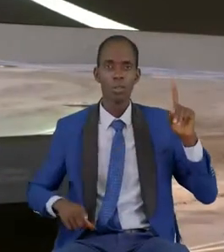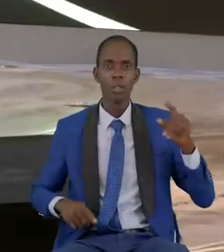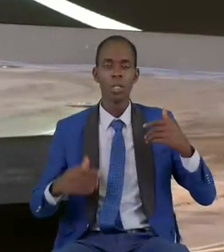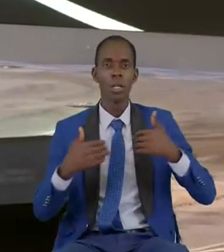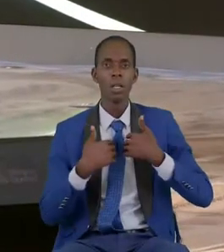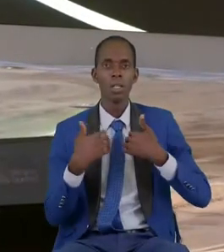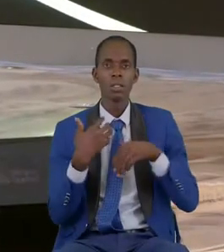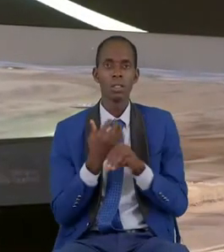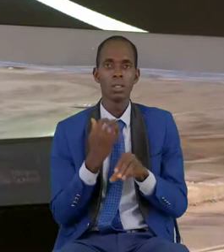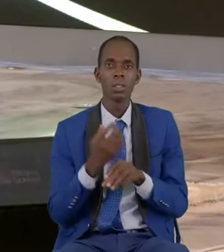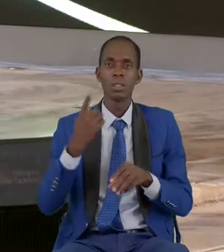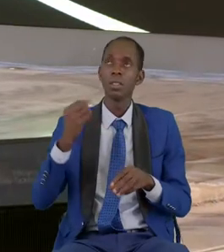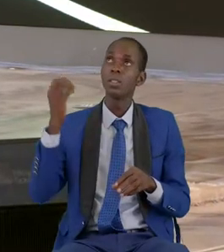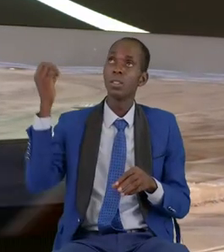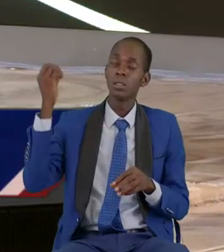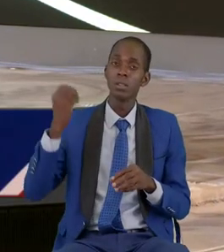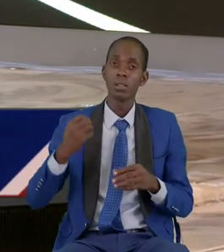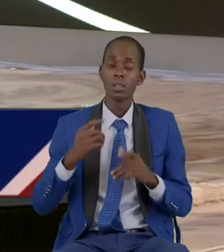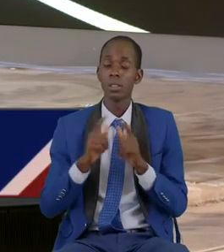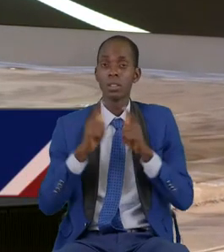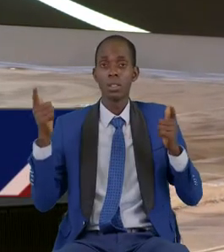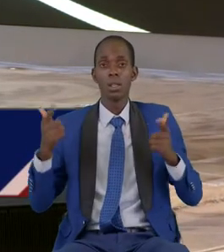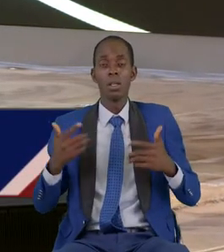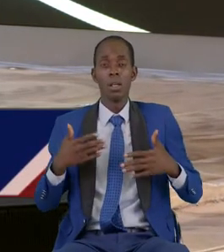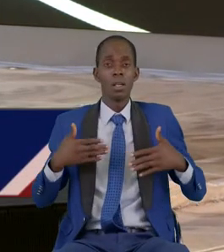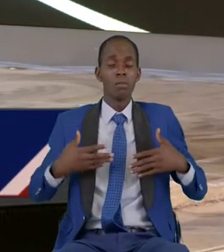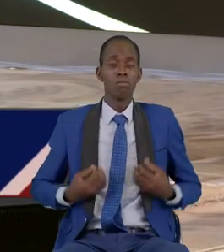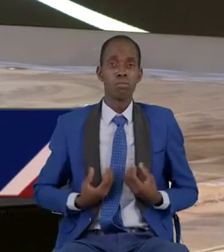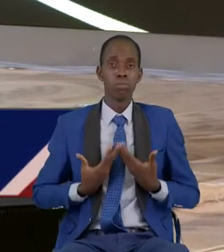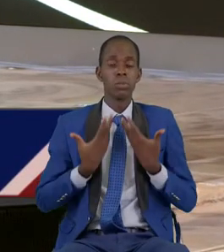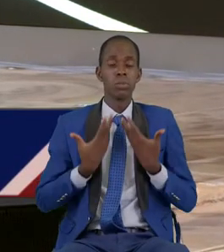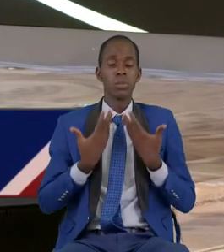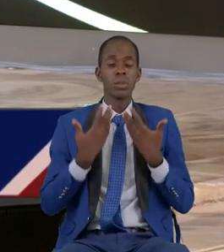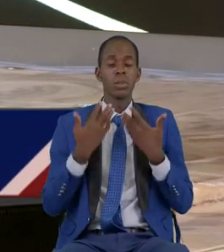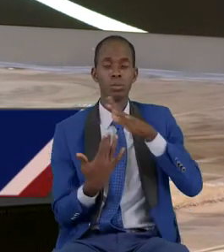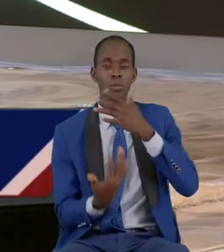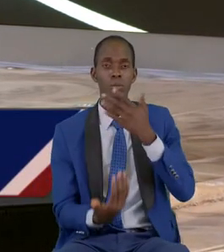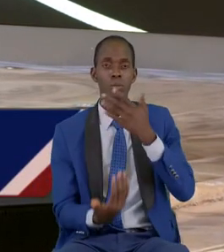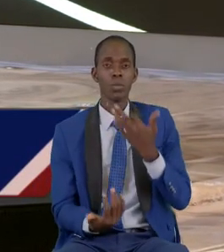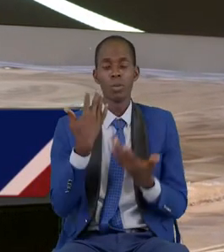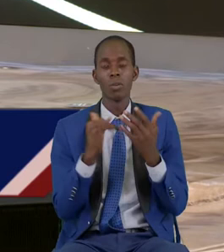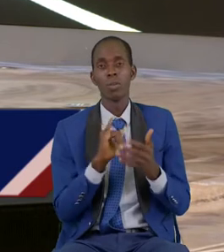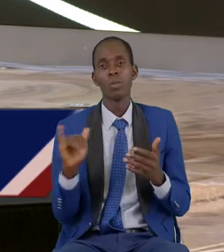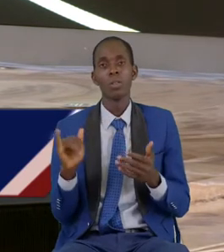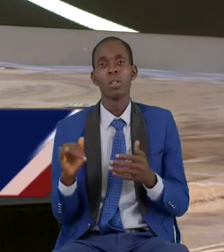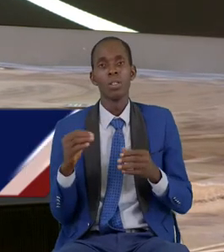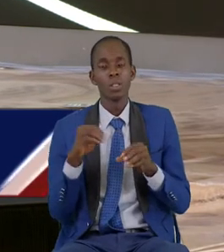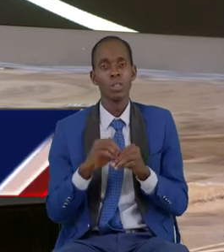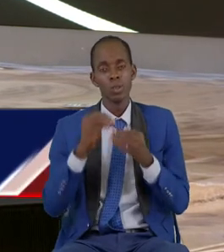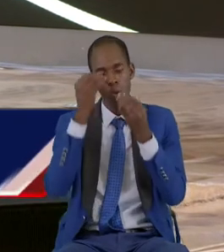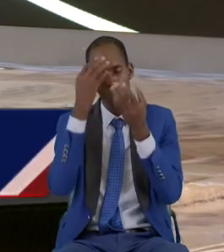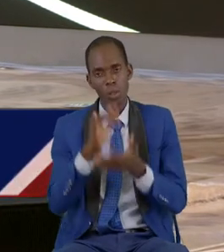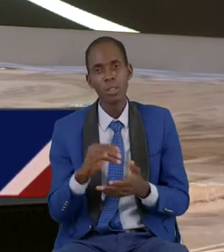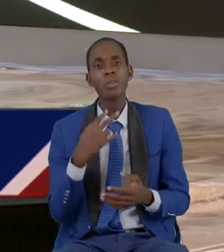in burnt offerings and sacrifices, as in obeying the voice of the Lord. Behold,